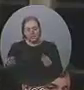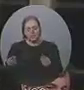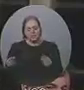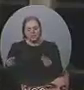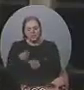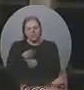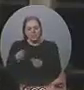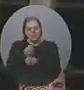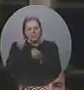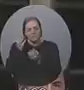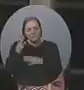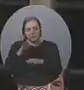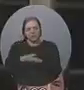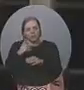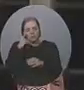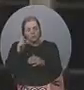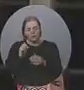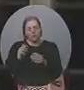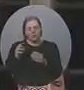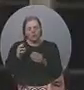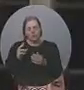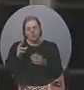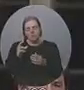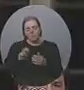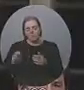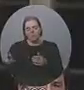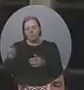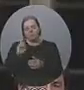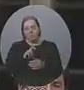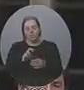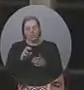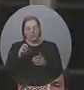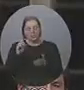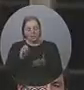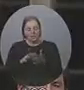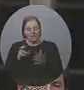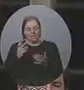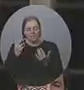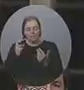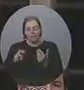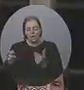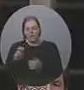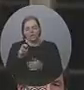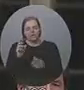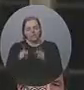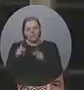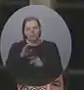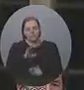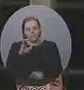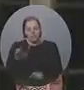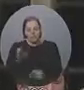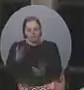have the right to know where Canadians are travelling if they not going to or over American territory?